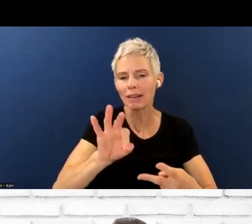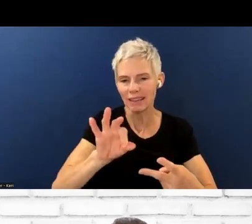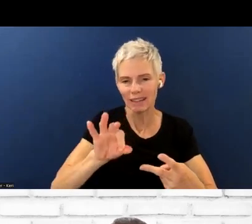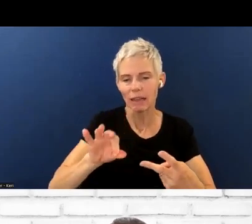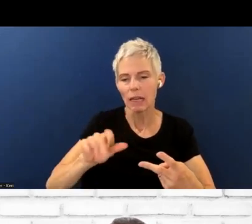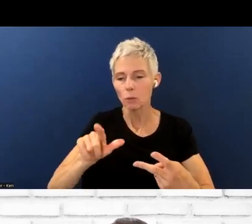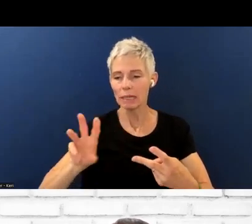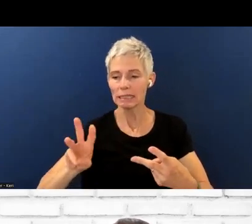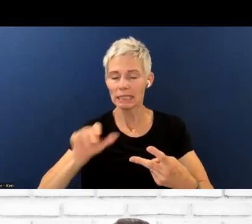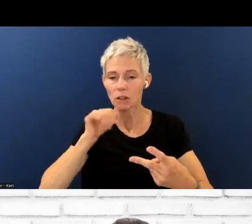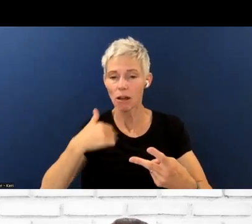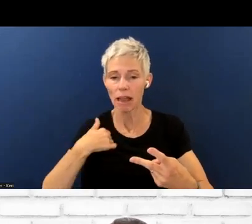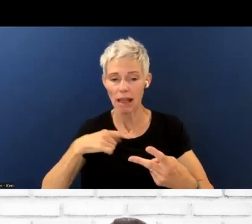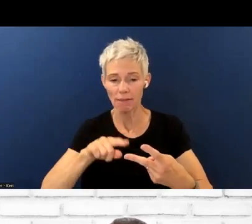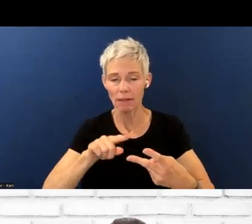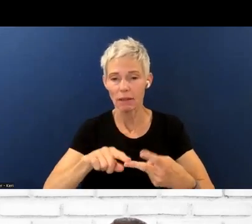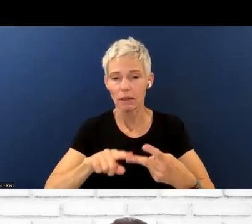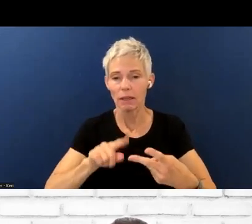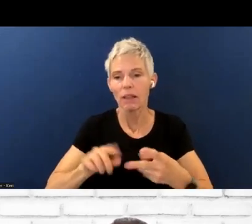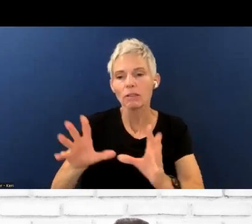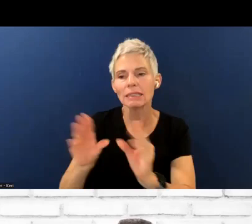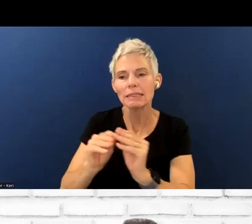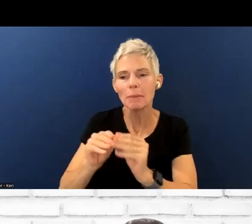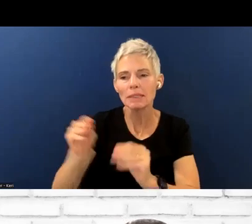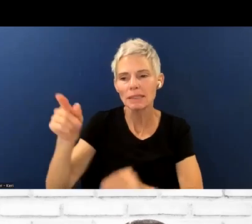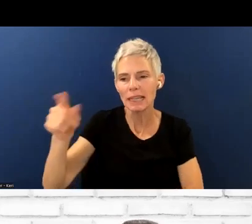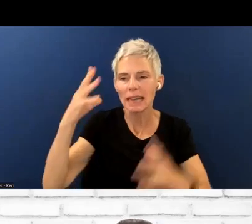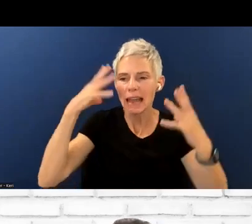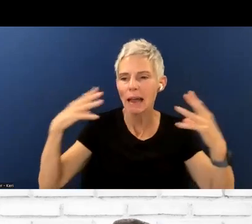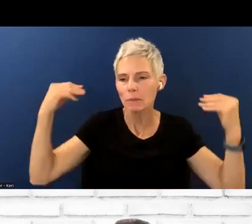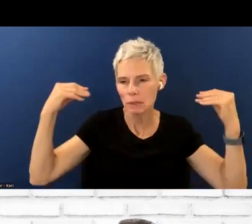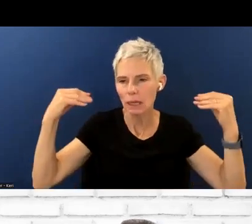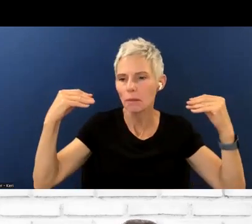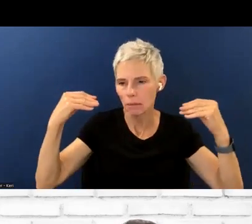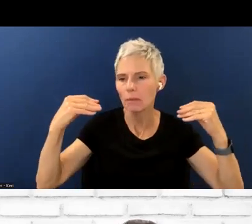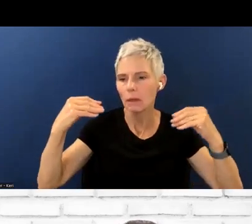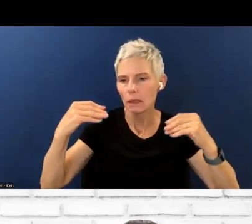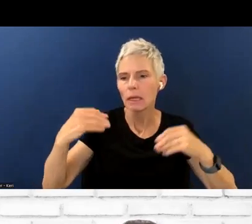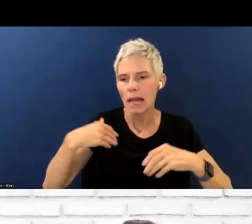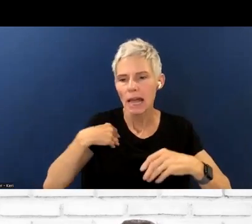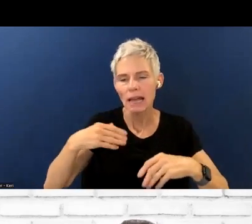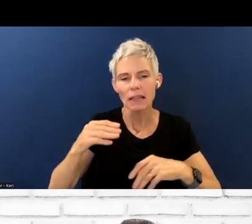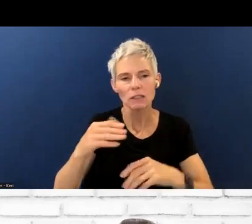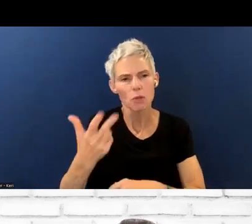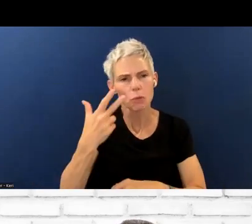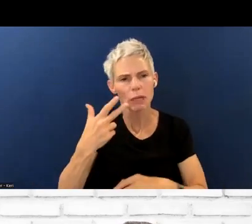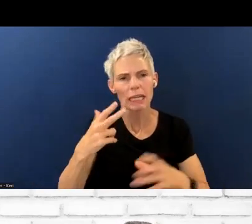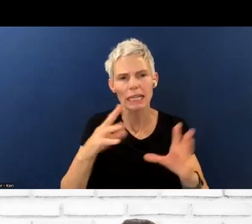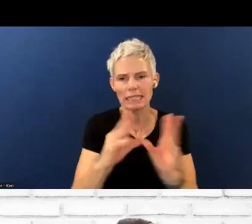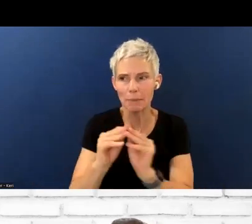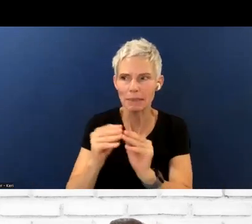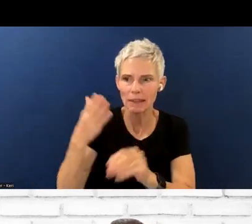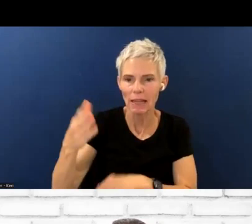because there's a summit in Amsterdam called the Crisis Now 3 Summit in Amsterdam. and there'll be a